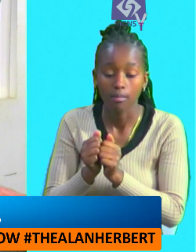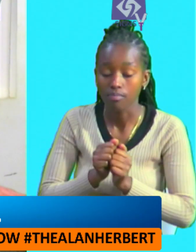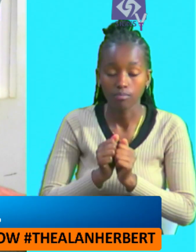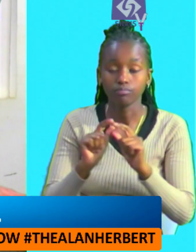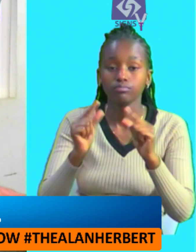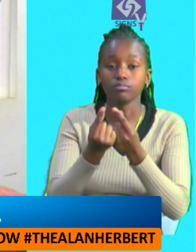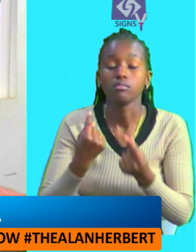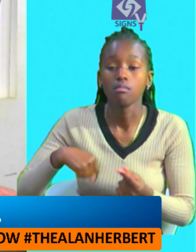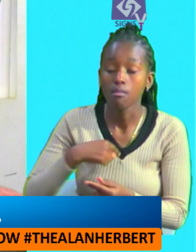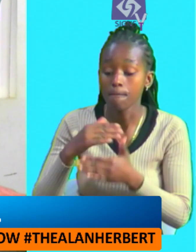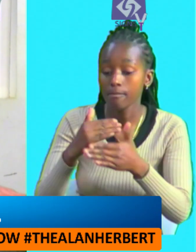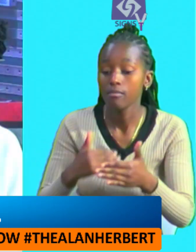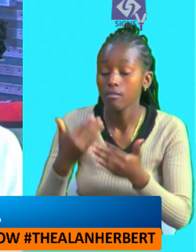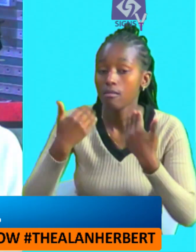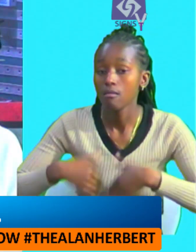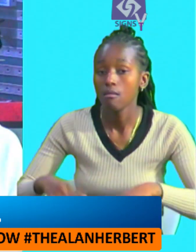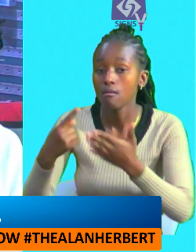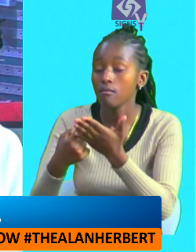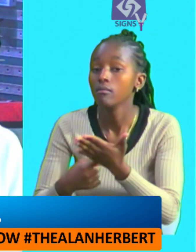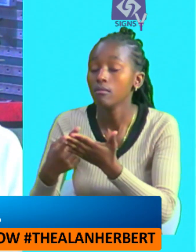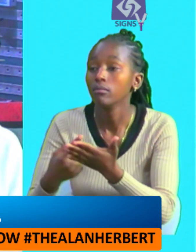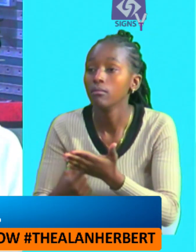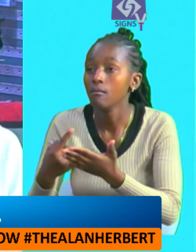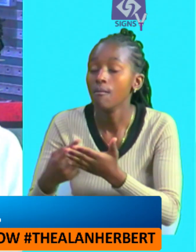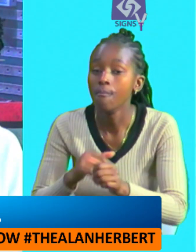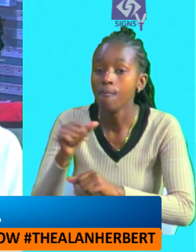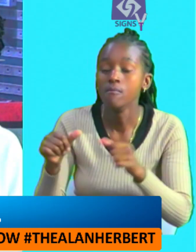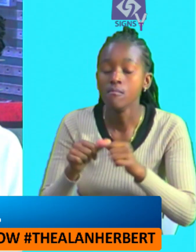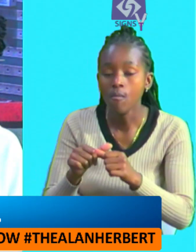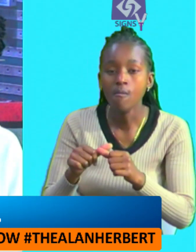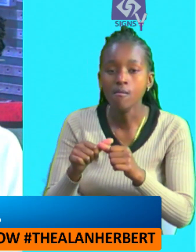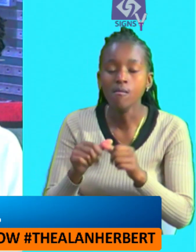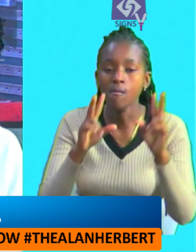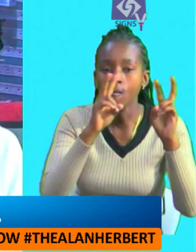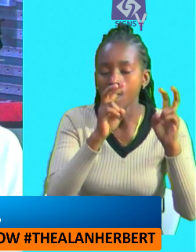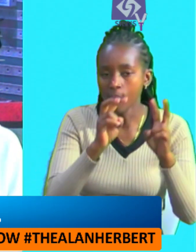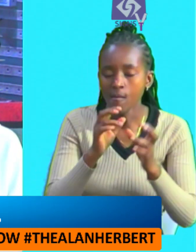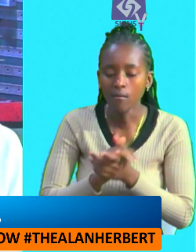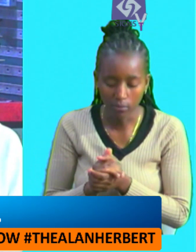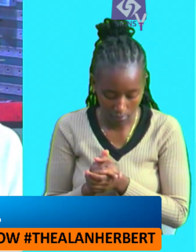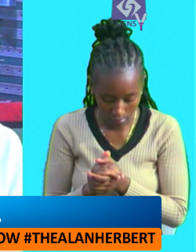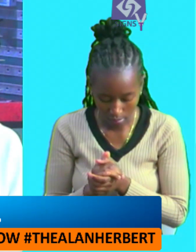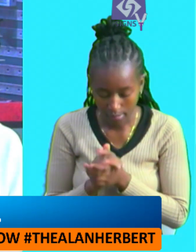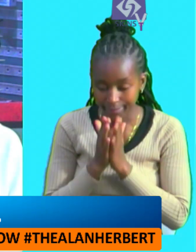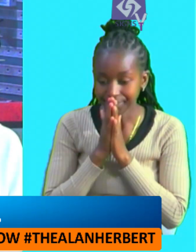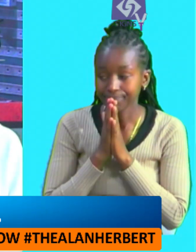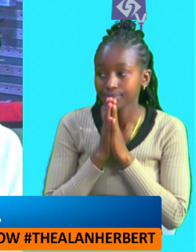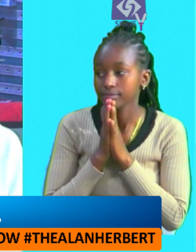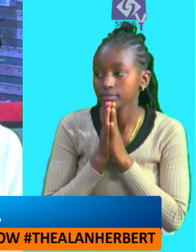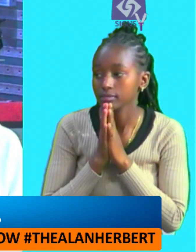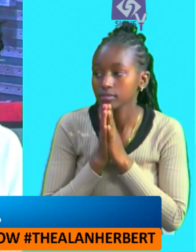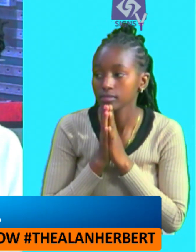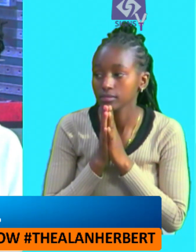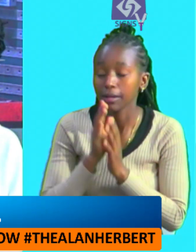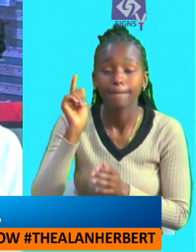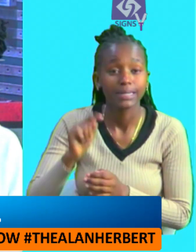I was actually thinking about what I was going to say today morning here on Pep Talk. And you think about it?